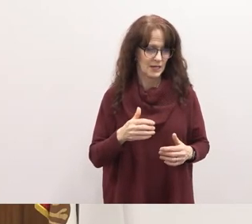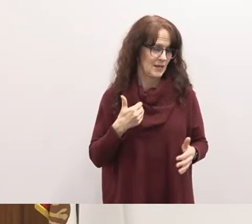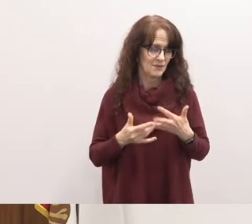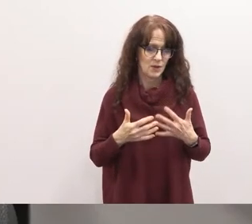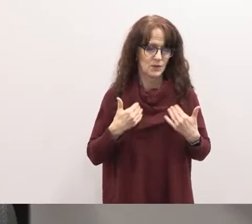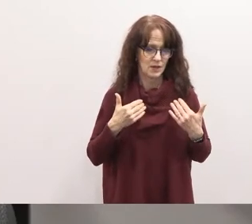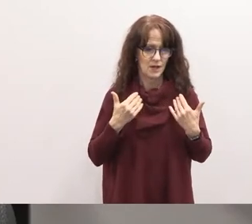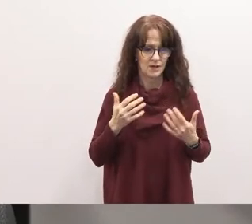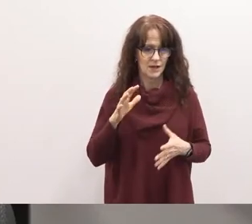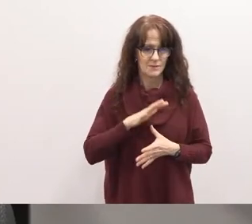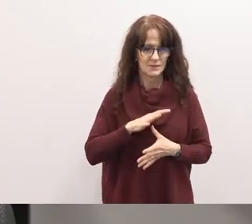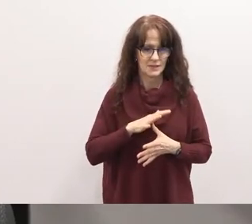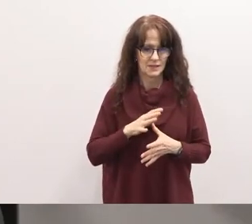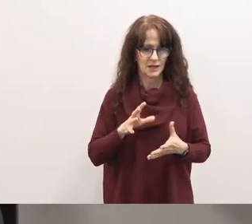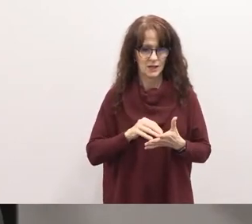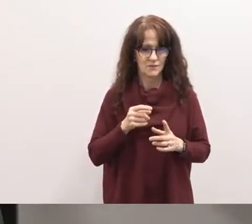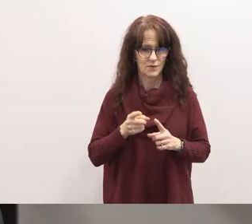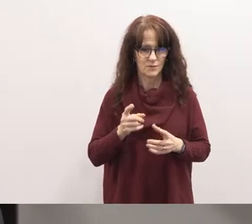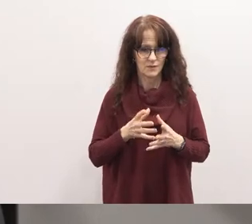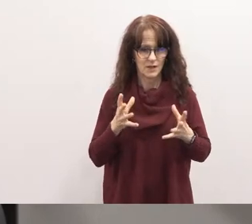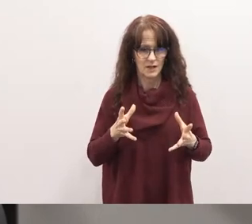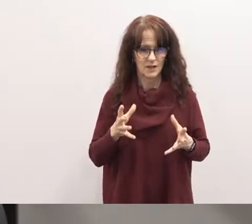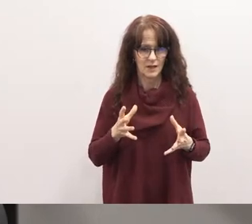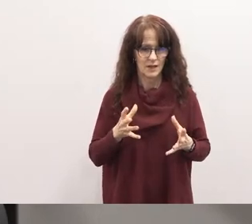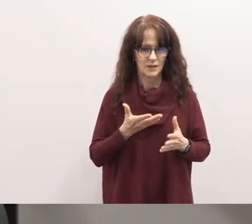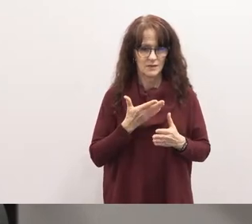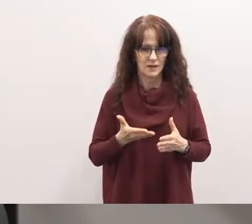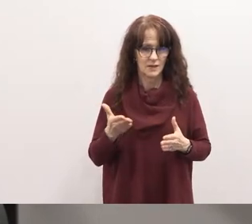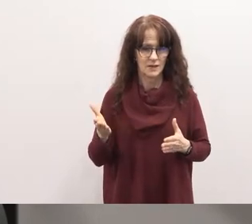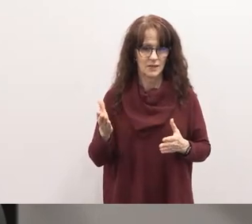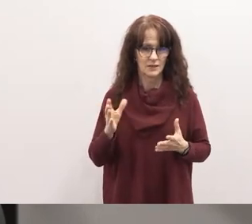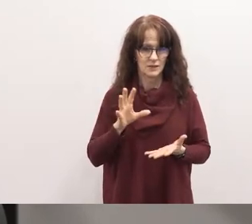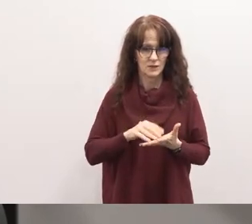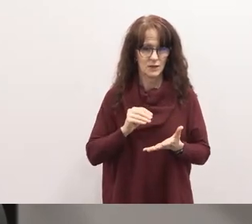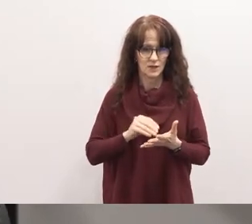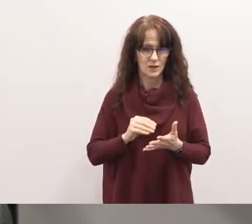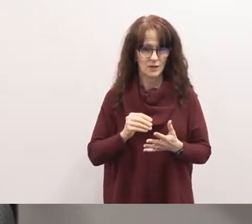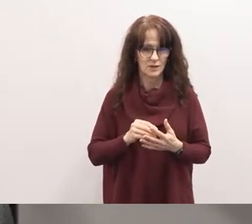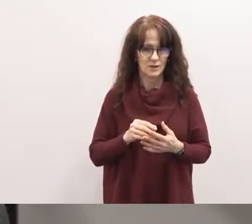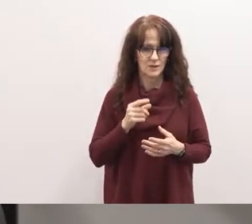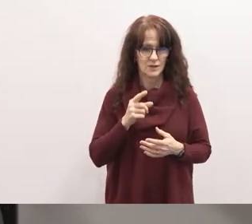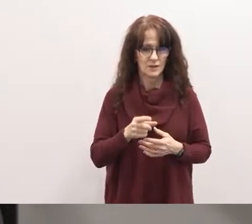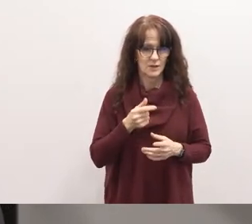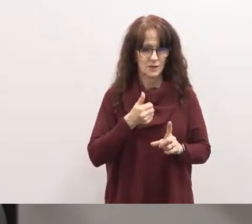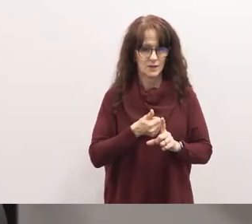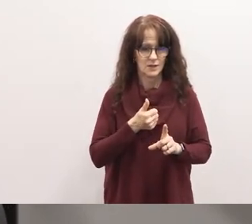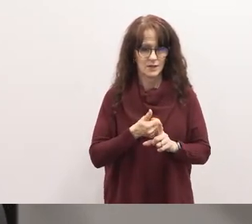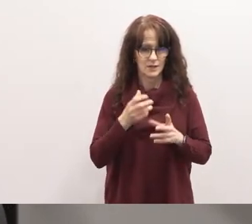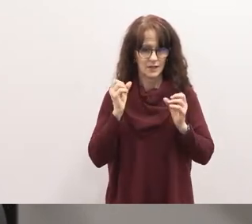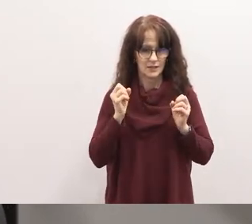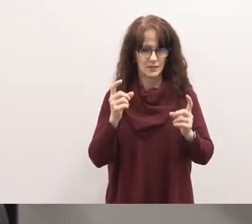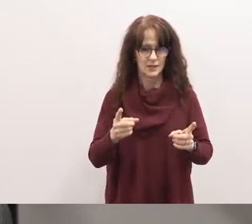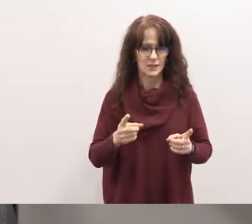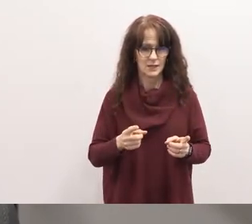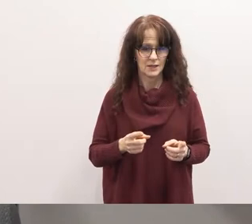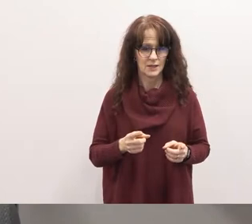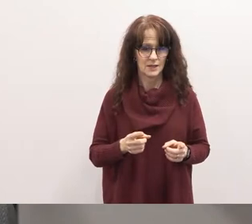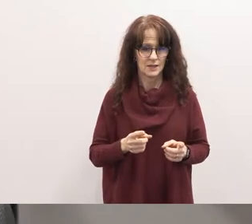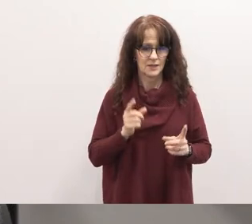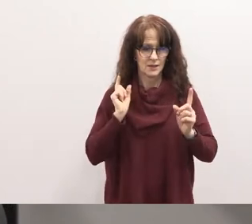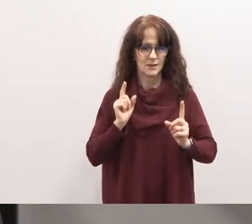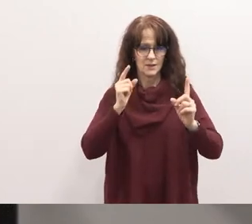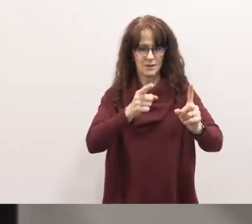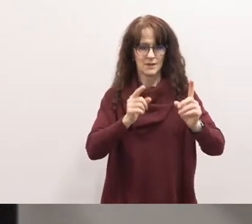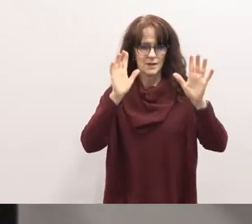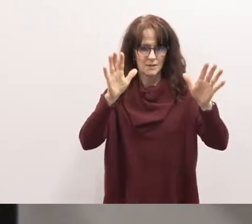though I'm a senior. I have a lot of things to yet to learn. And you yourself, you're so educated, you're so destined for